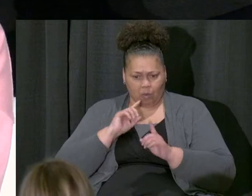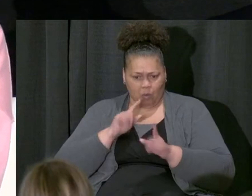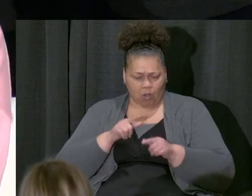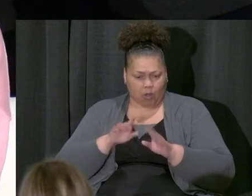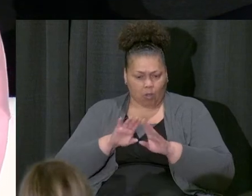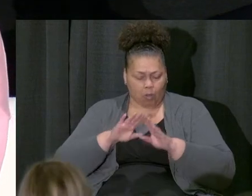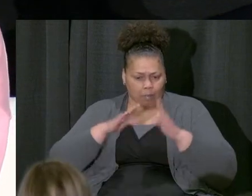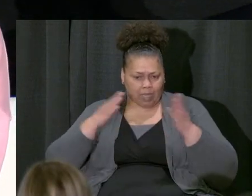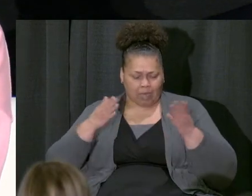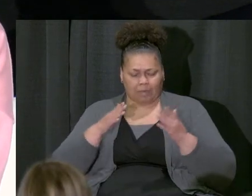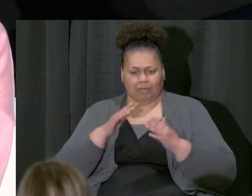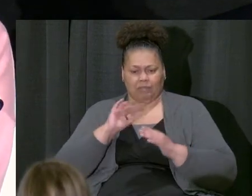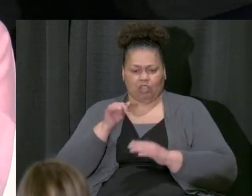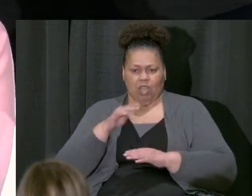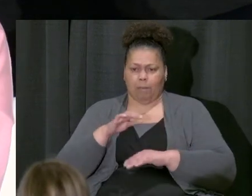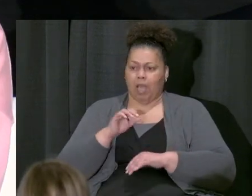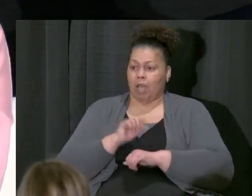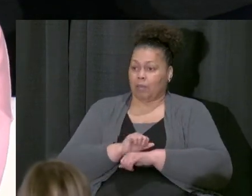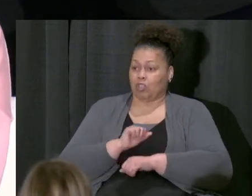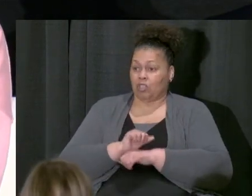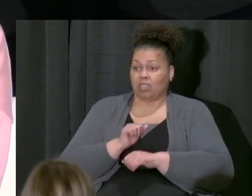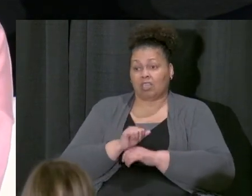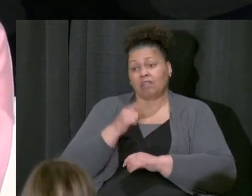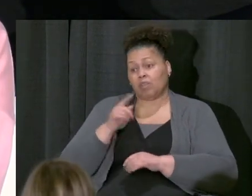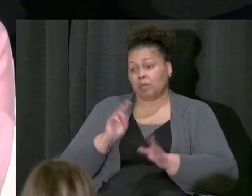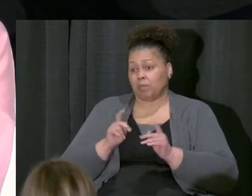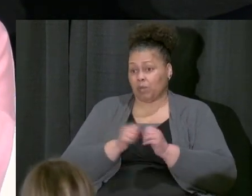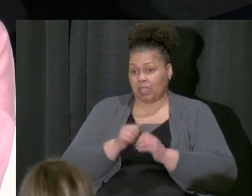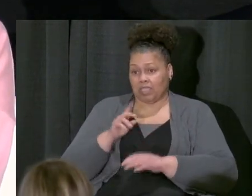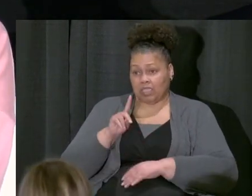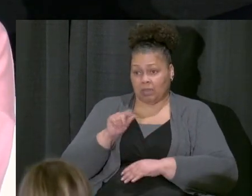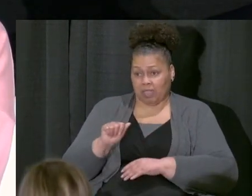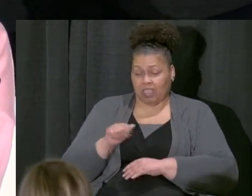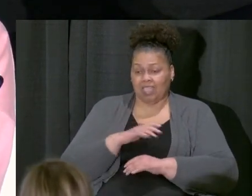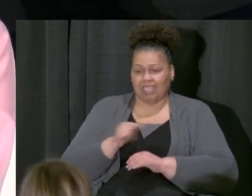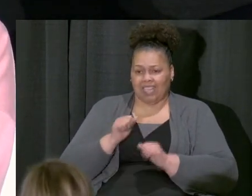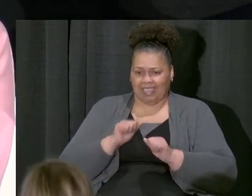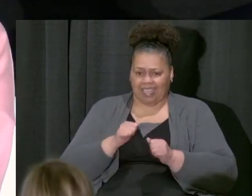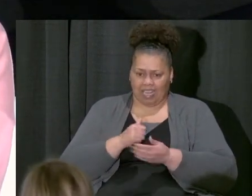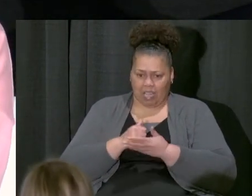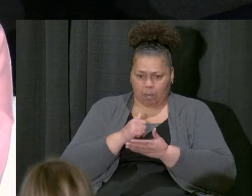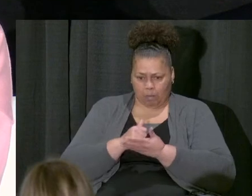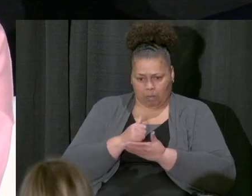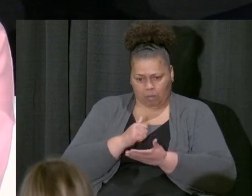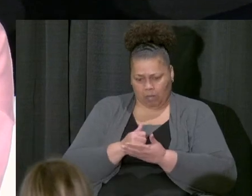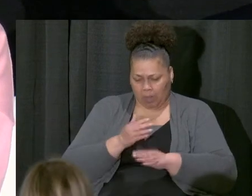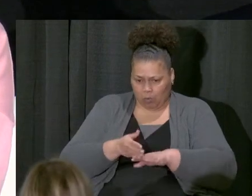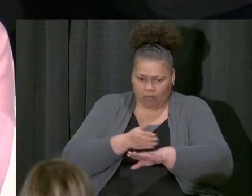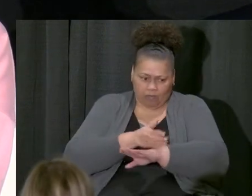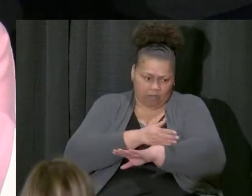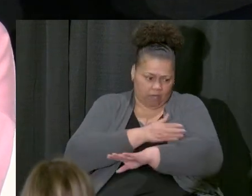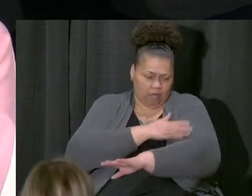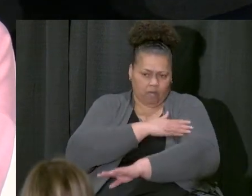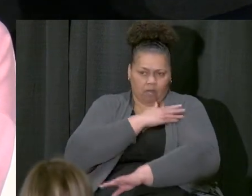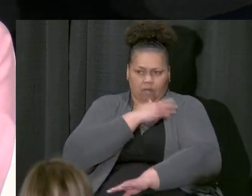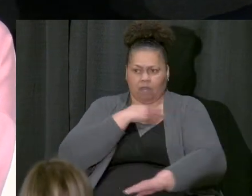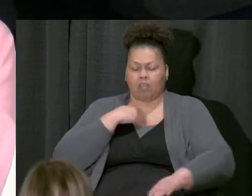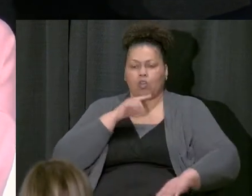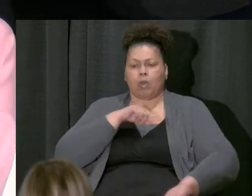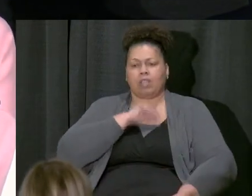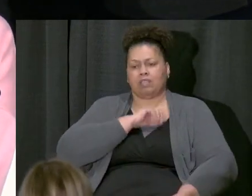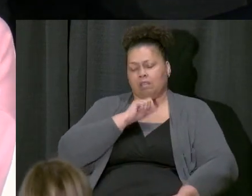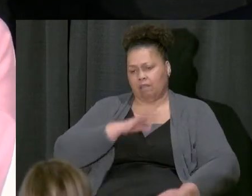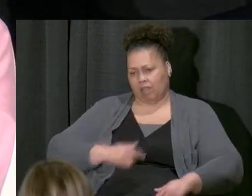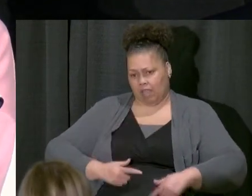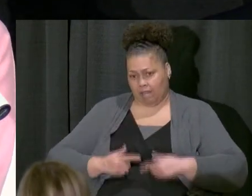the job opportunity for the people with disabilities. And it can help improve our quality of life.